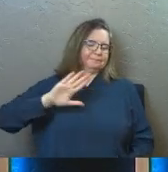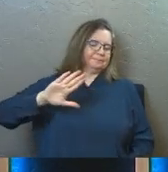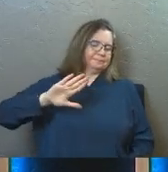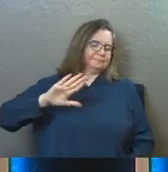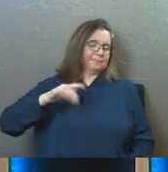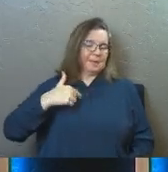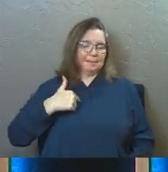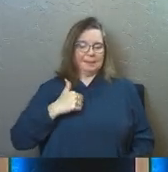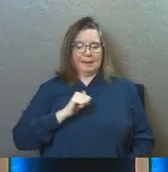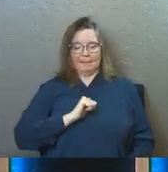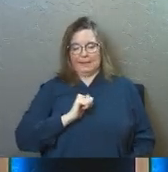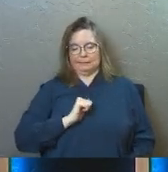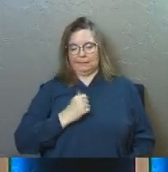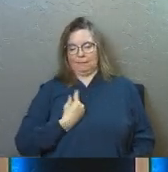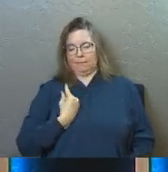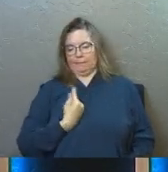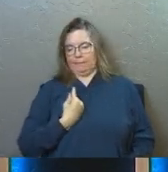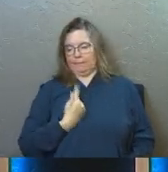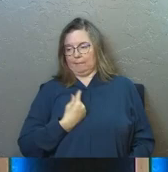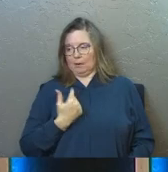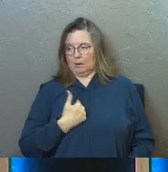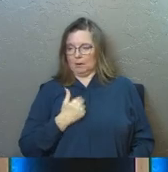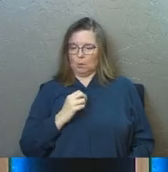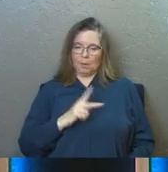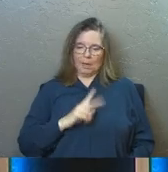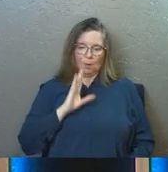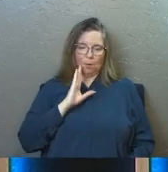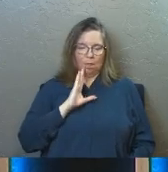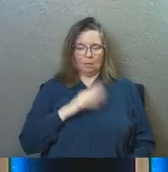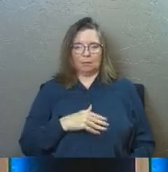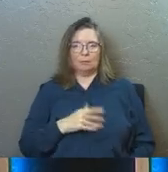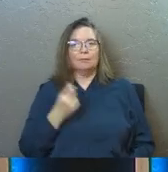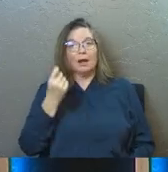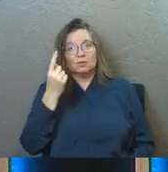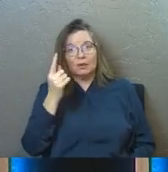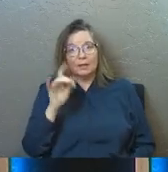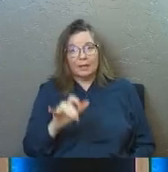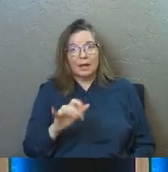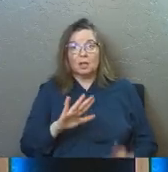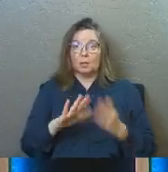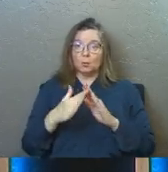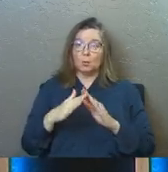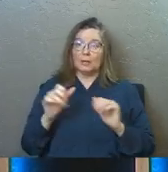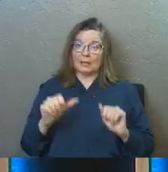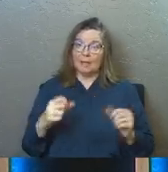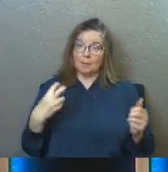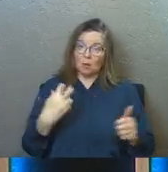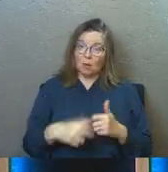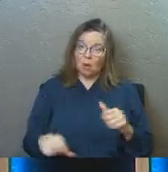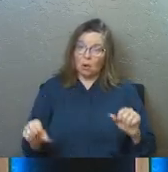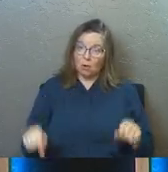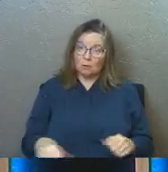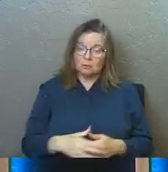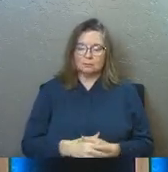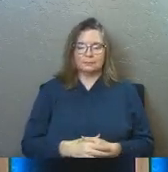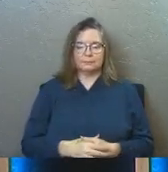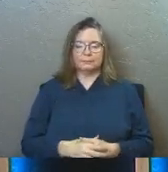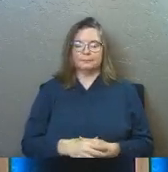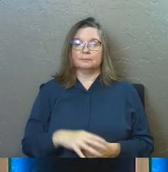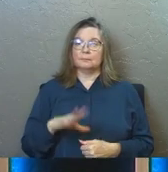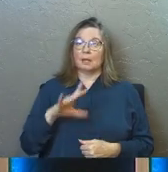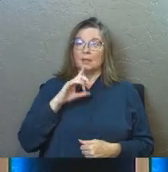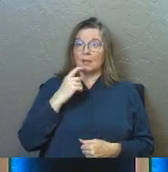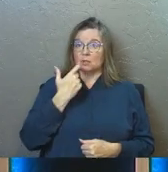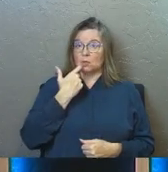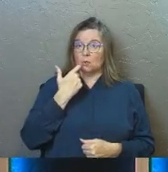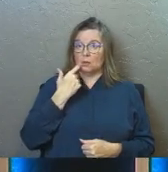it's just me and myself and I will be okay. I understand it. Community can be very, very hard. There's